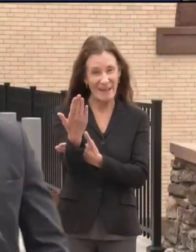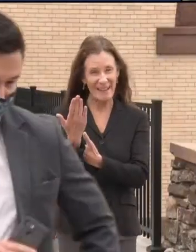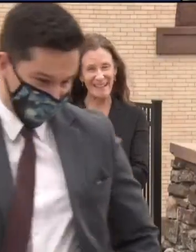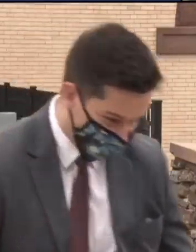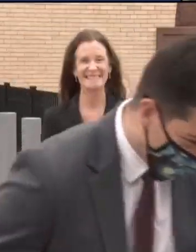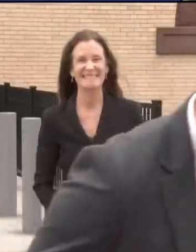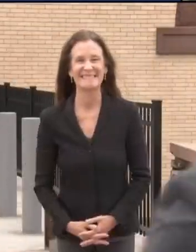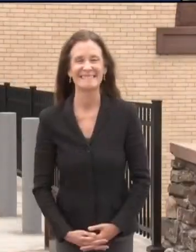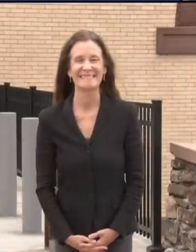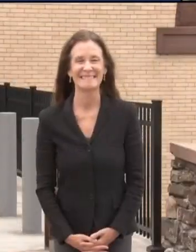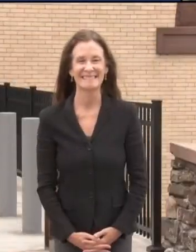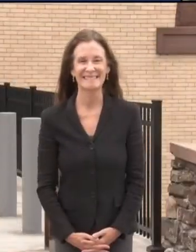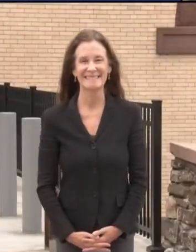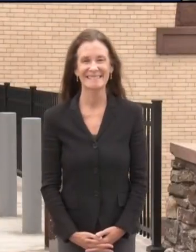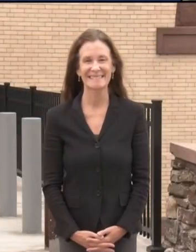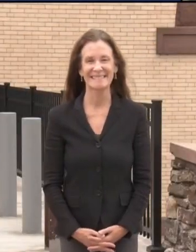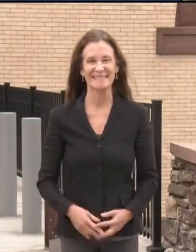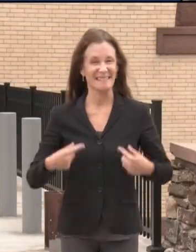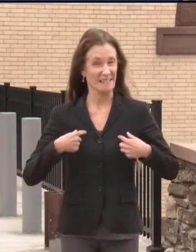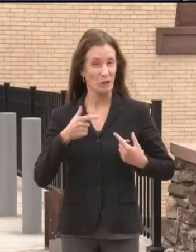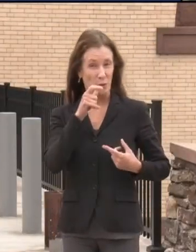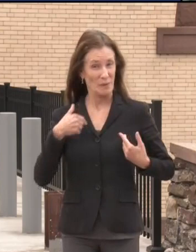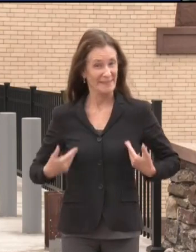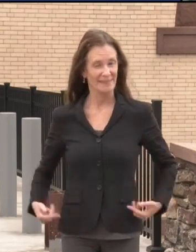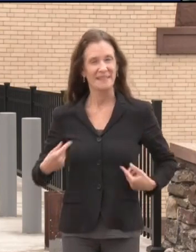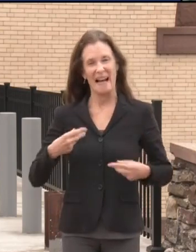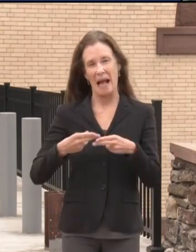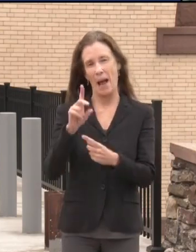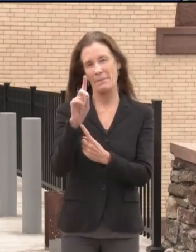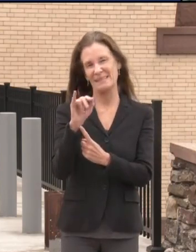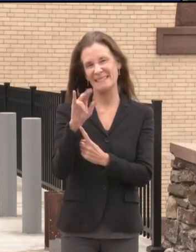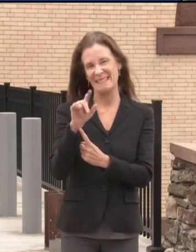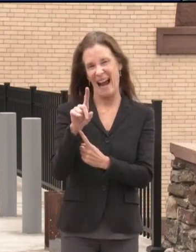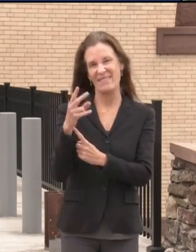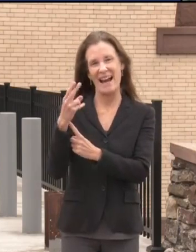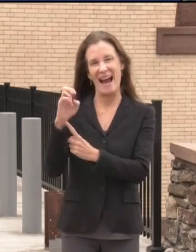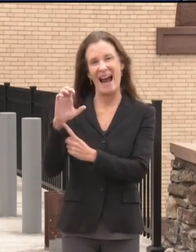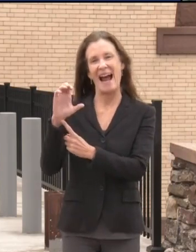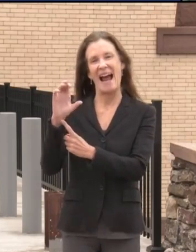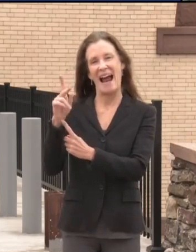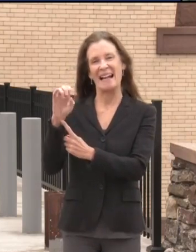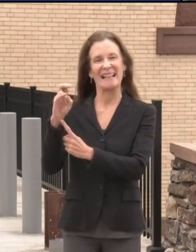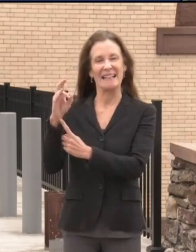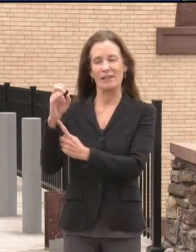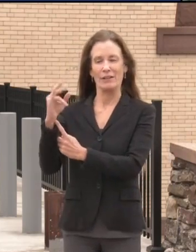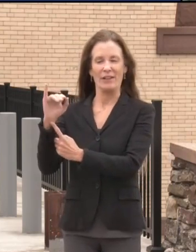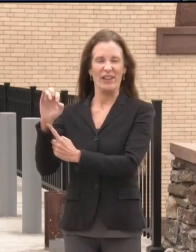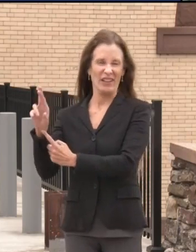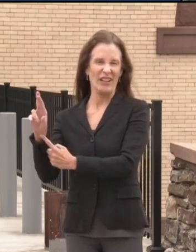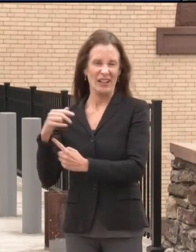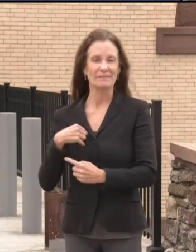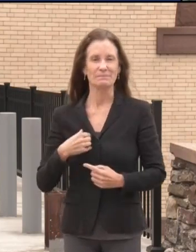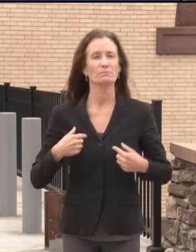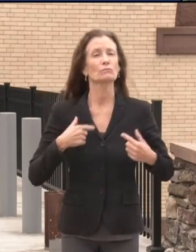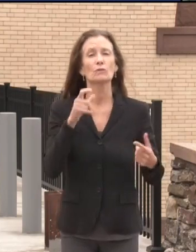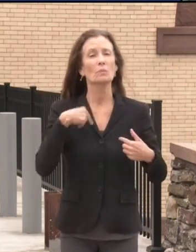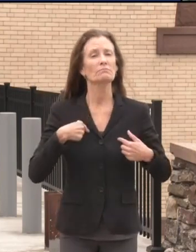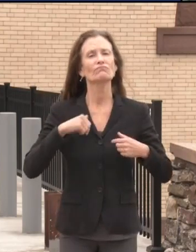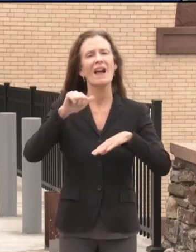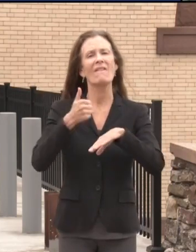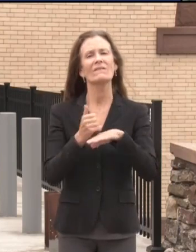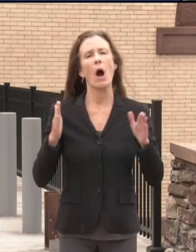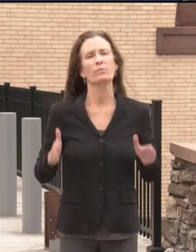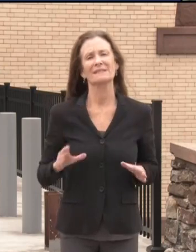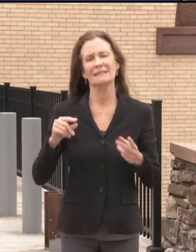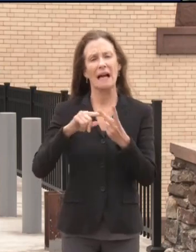I'm David Hickathier. I'm the founder and CEO of Ant Culture, headquartered here in the old Waterworks building. Thank you for joining us this morning. Glad